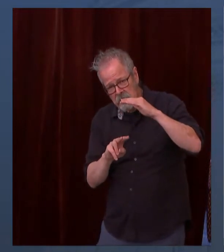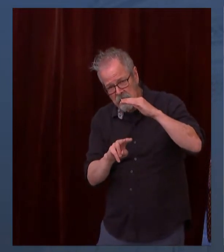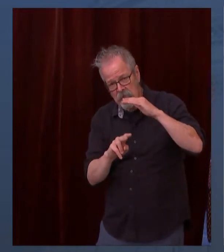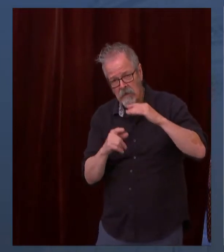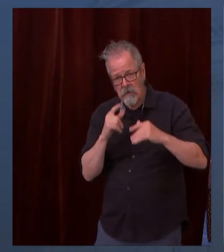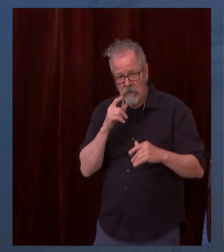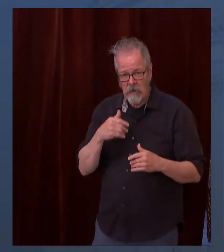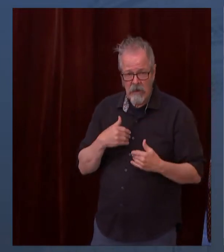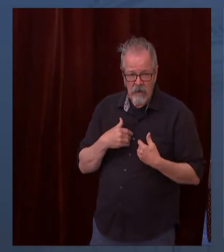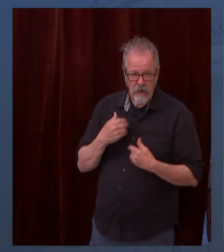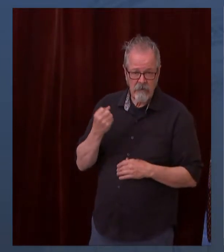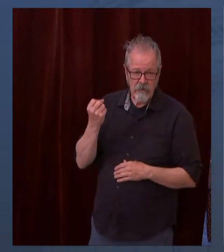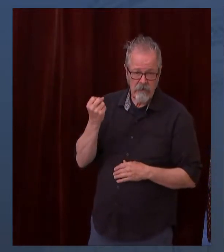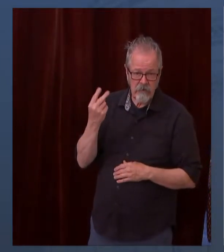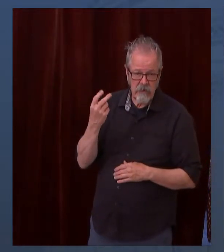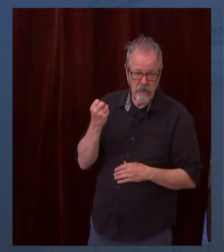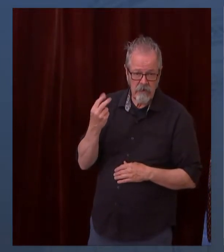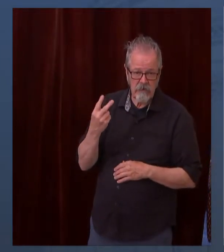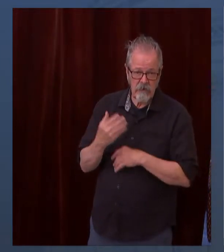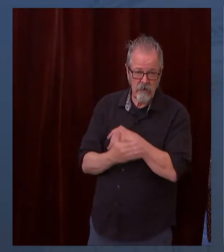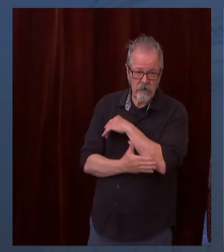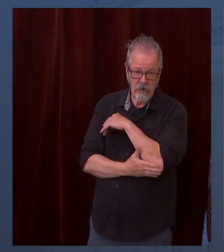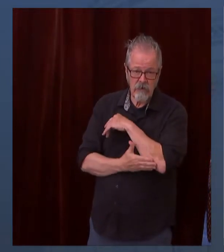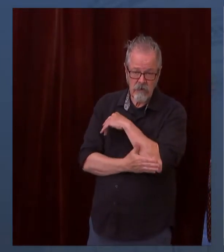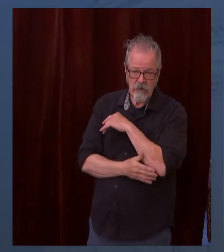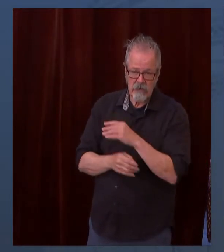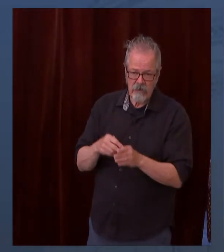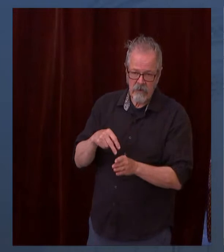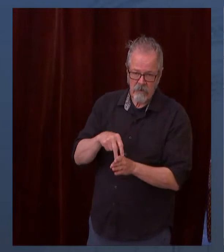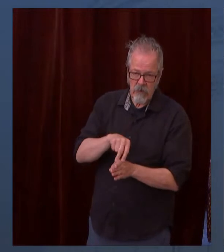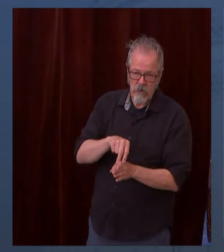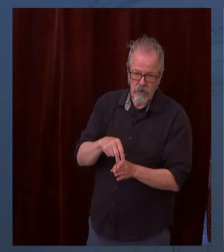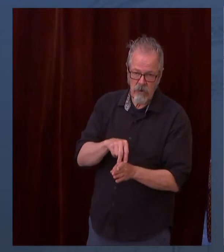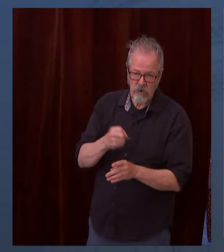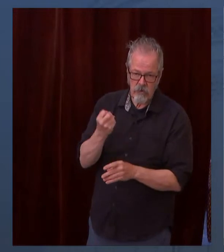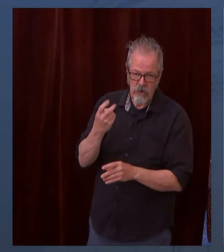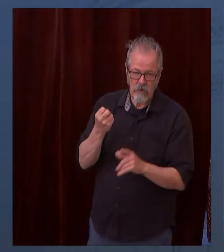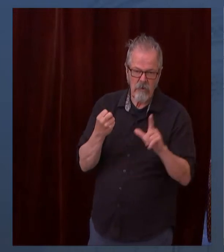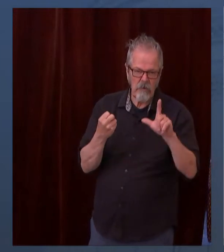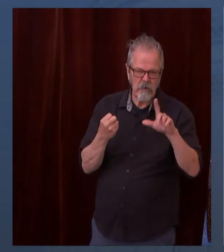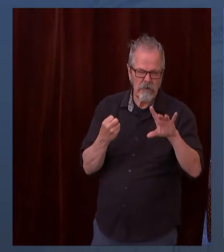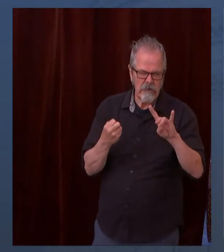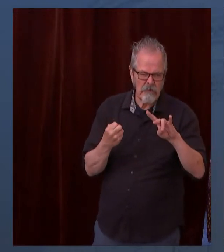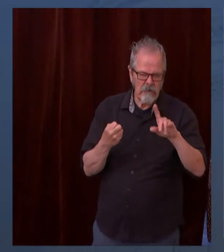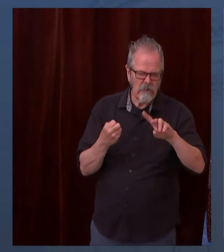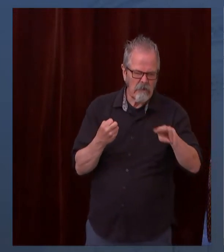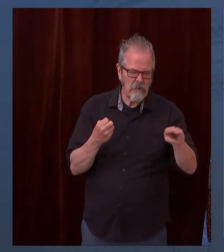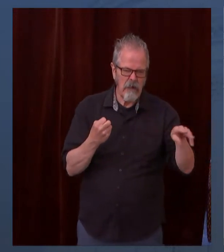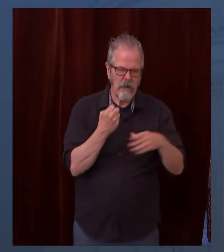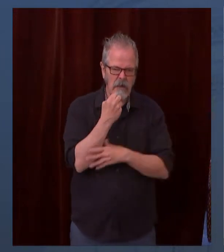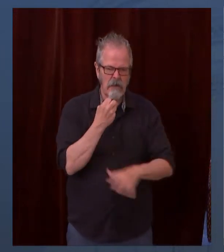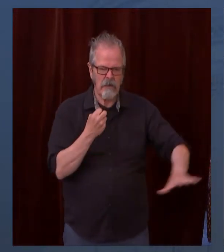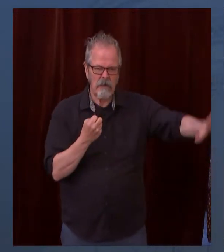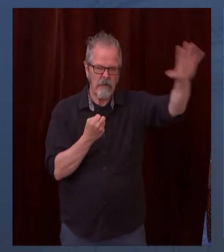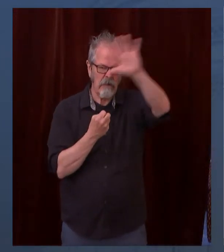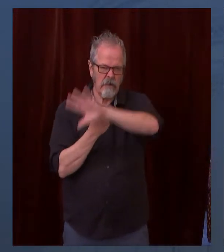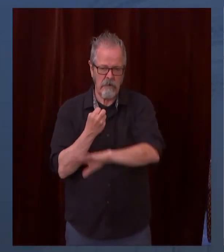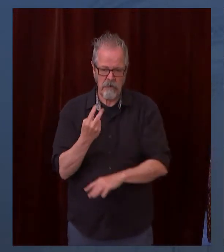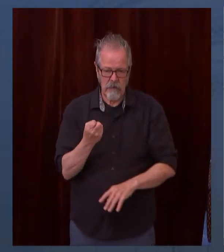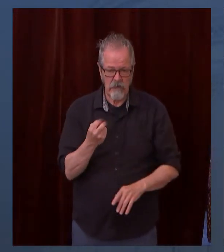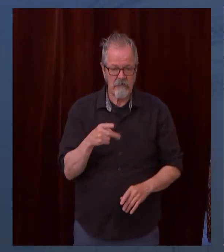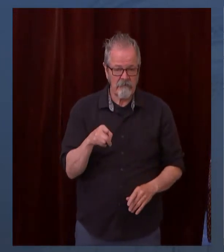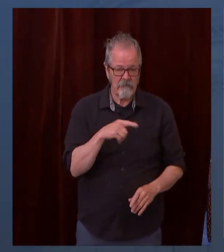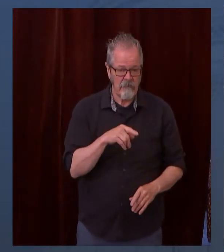on the border or exceeding the metrics to move to phase 2 or stay in phase 2. There are